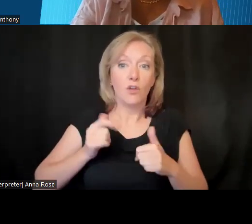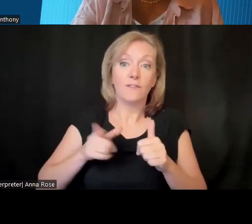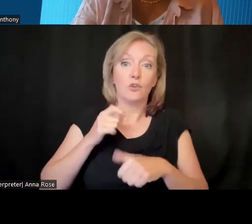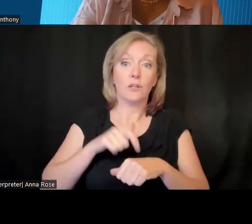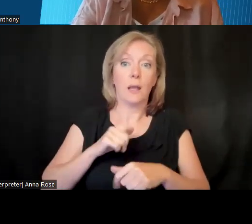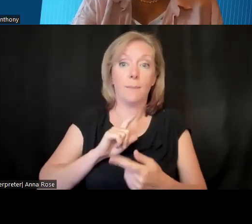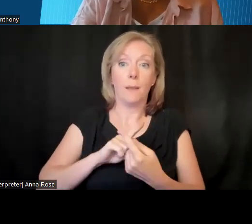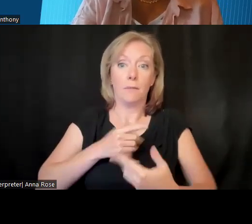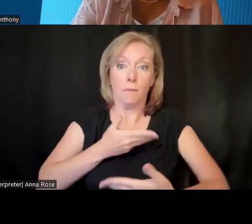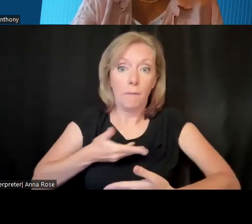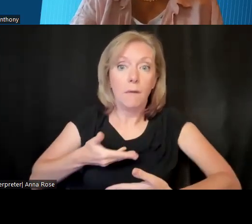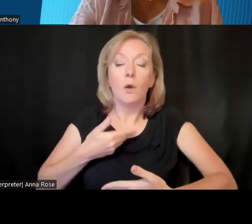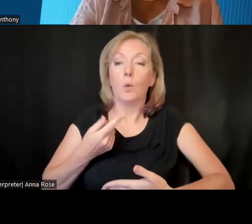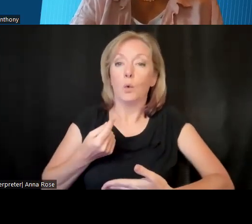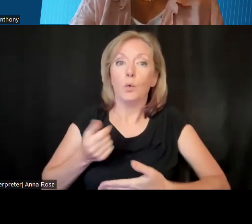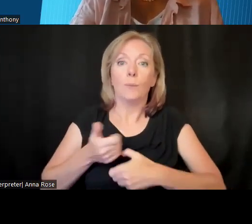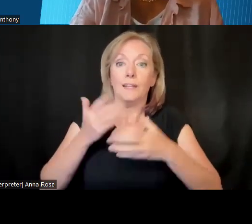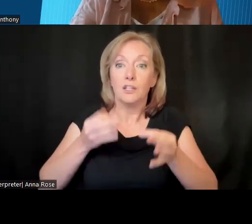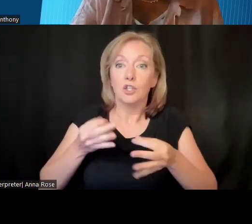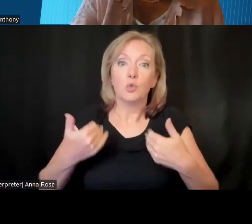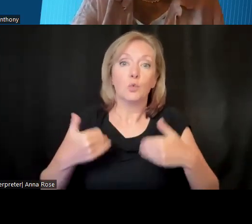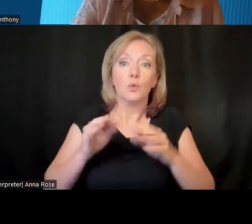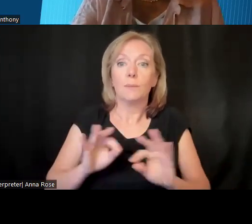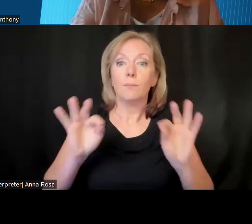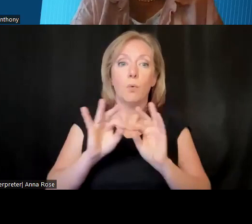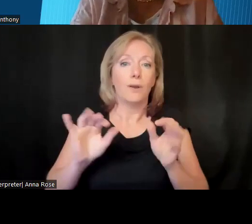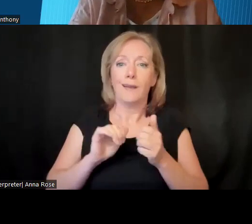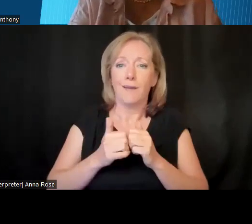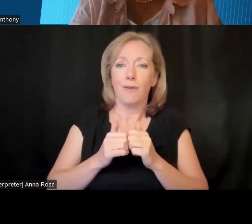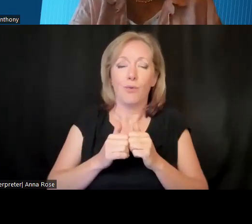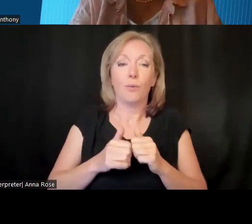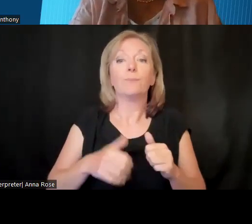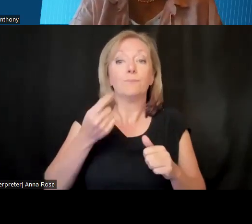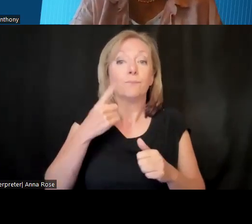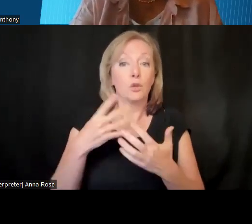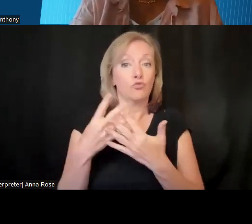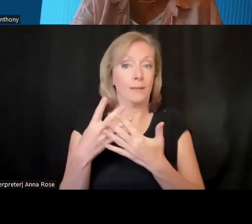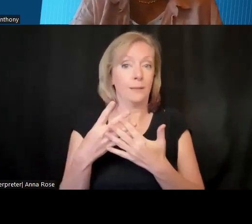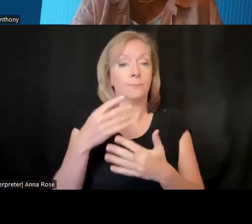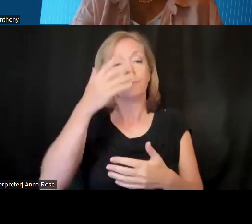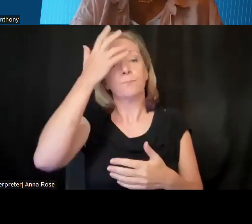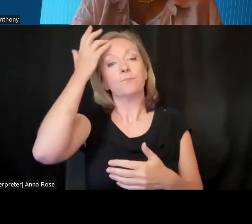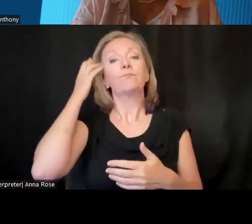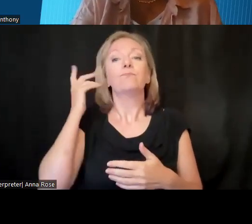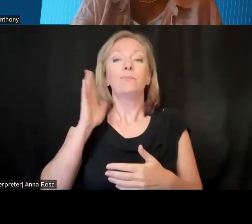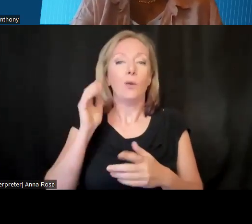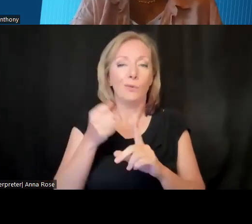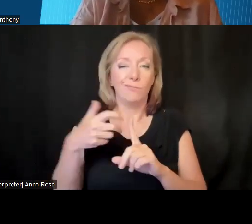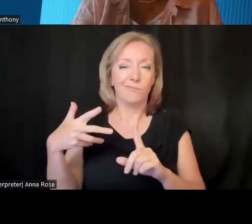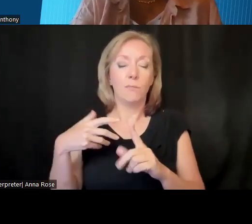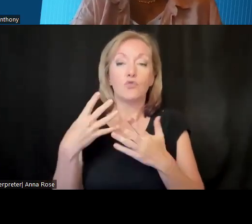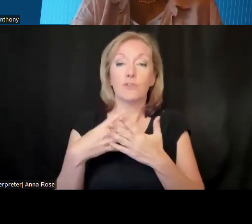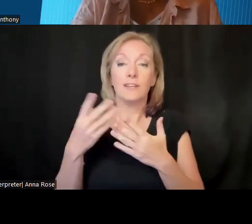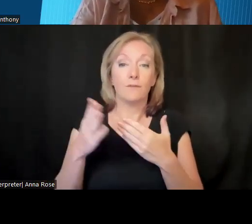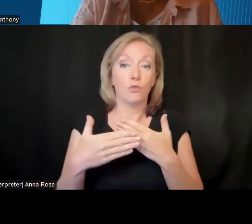pretty big decisions early on. Now, just know that when we say screening, and I will be talking about screening for the